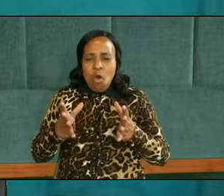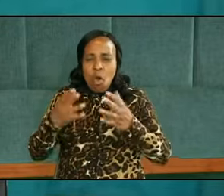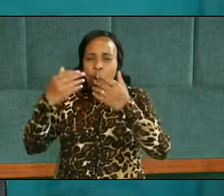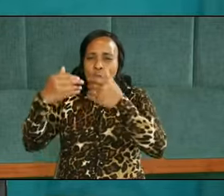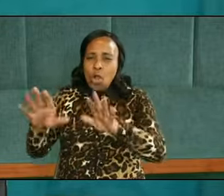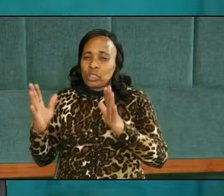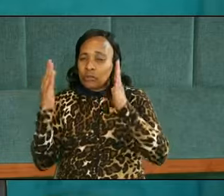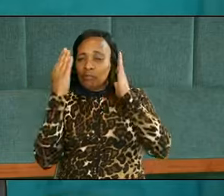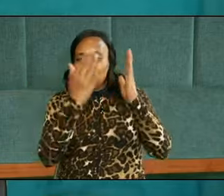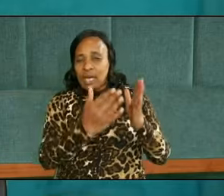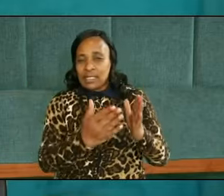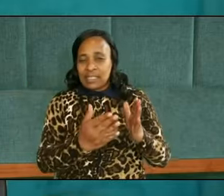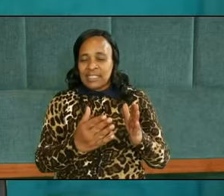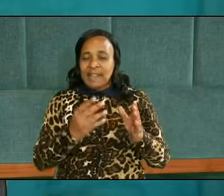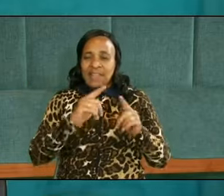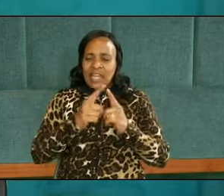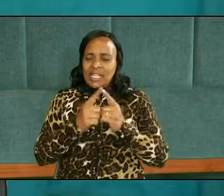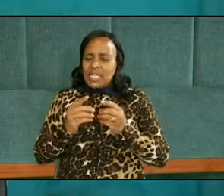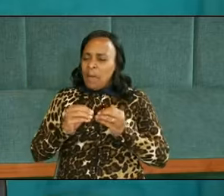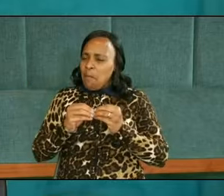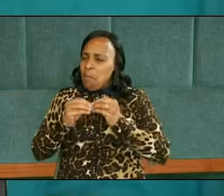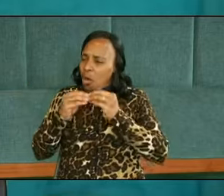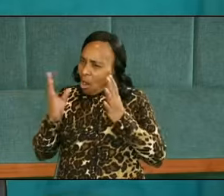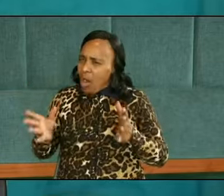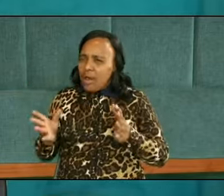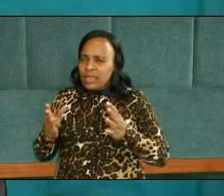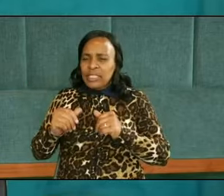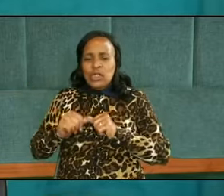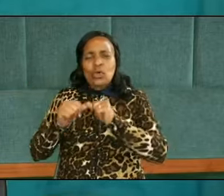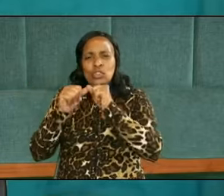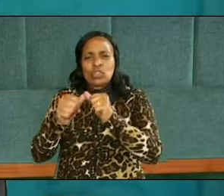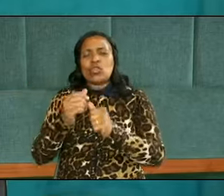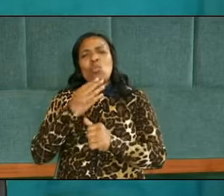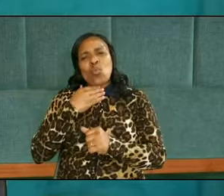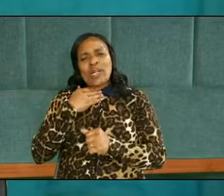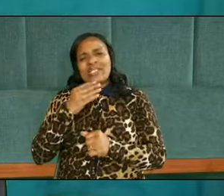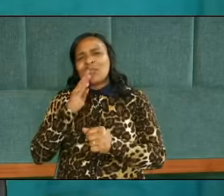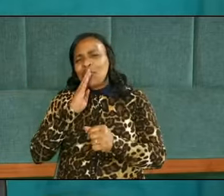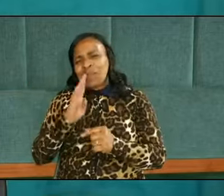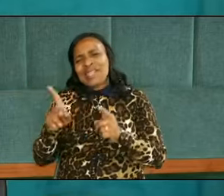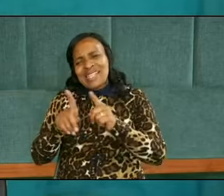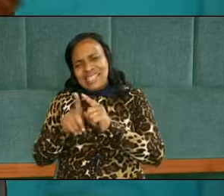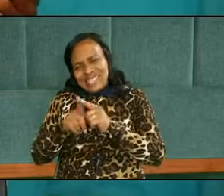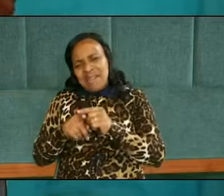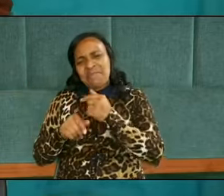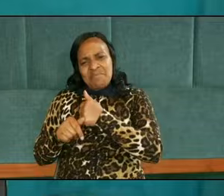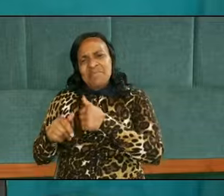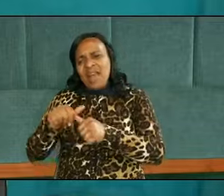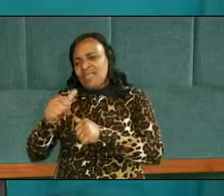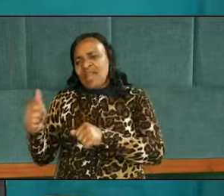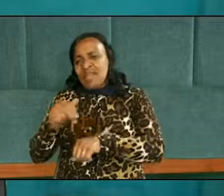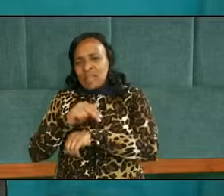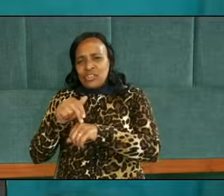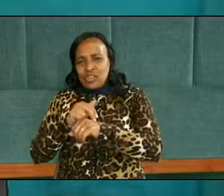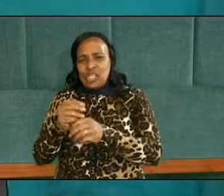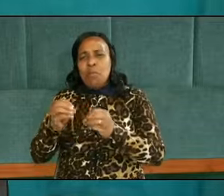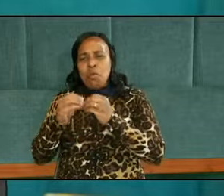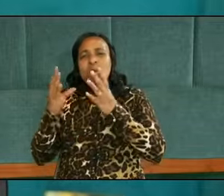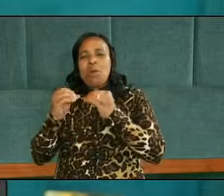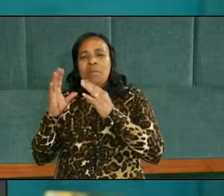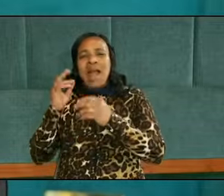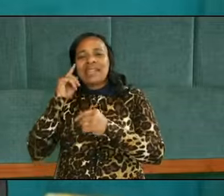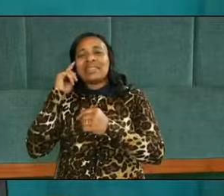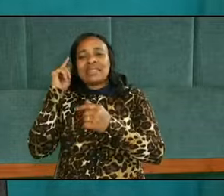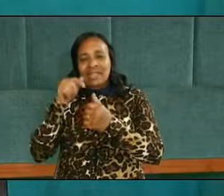lost focus, and the more they continued wanting to be like them. They wanted to be like other nations more and more and more, until